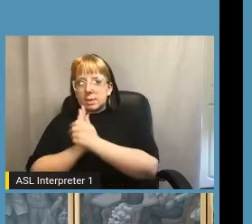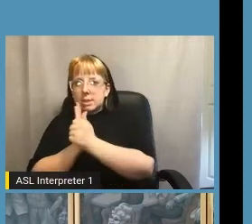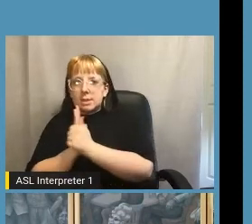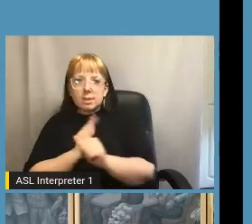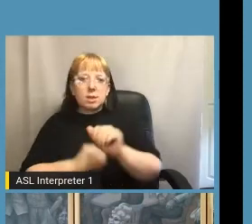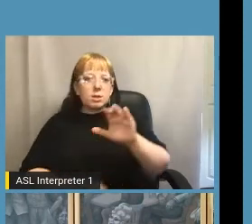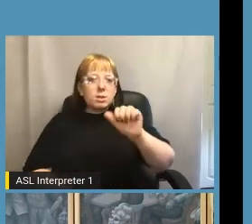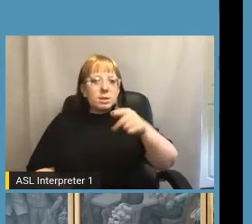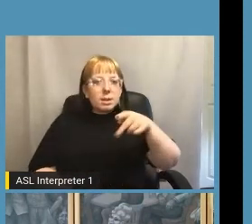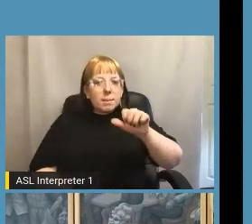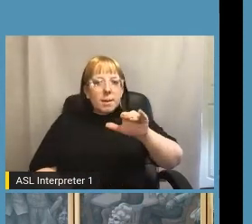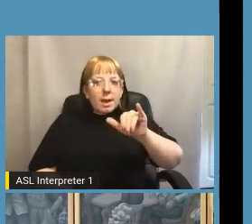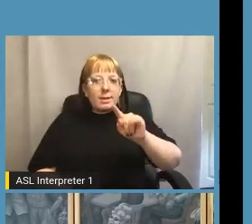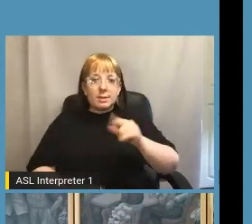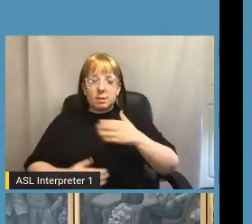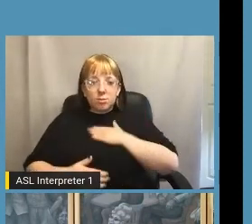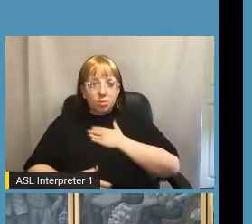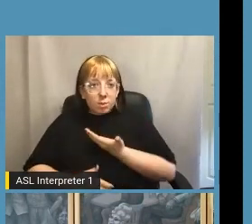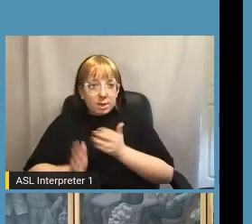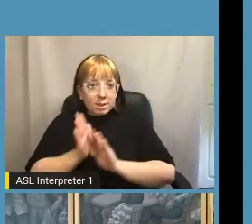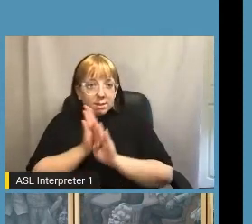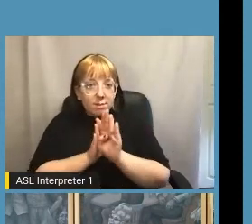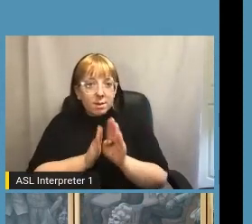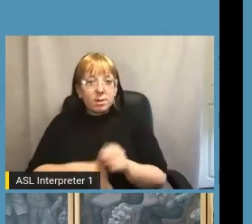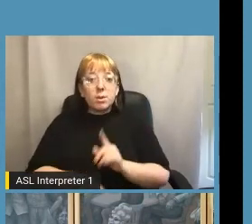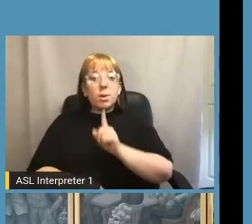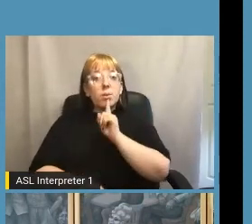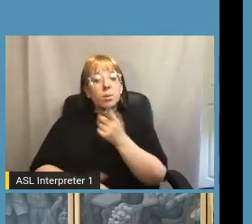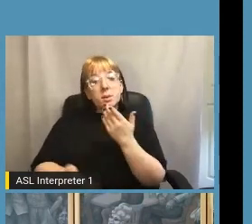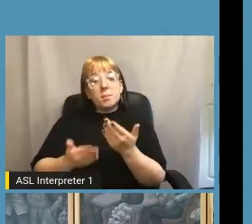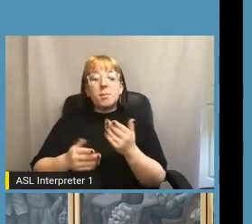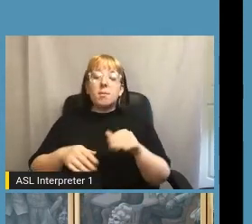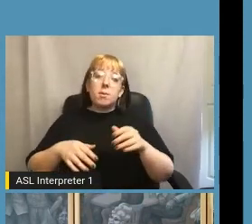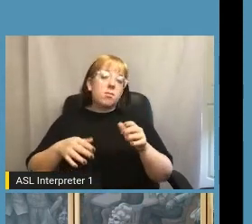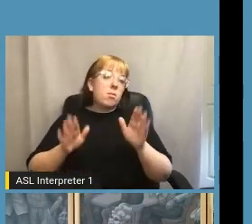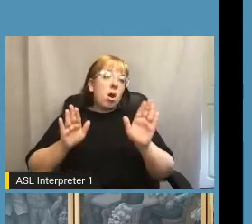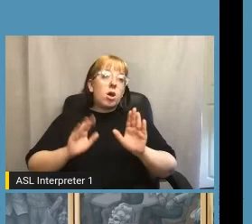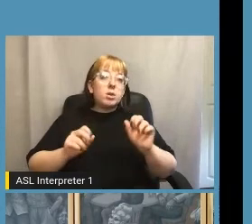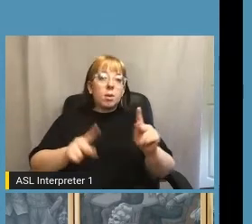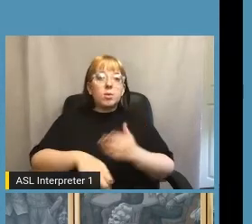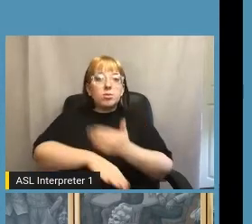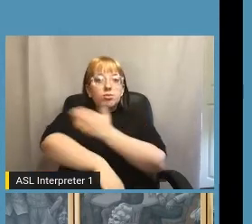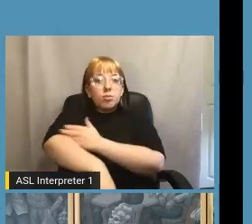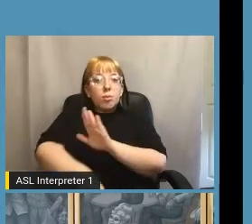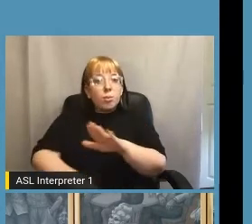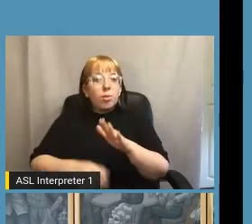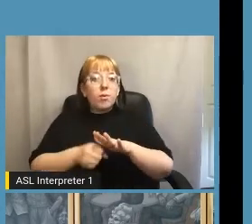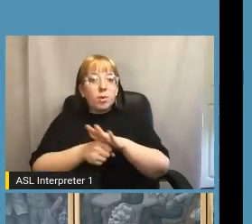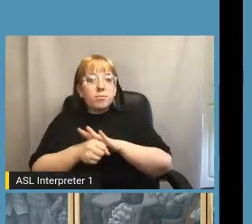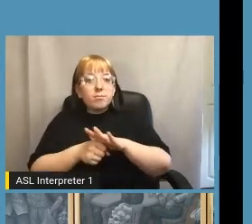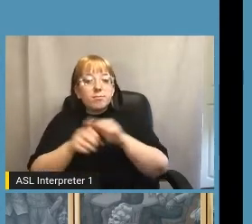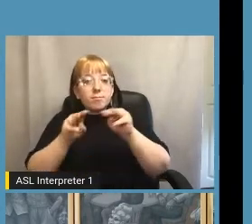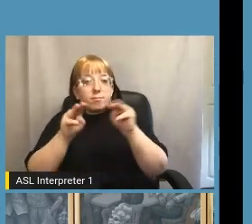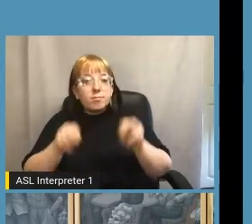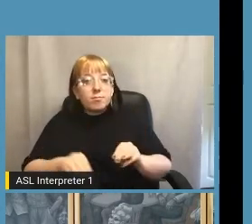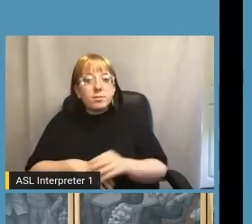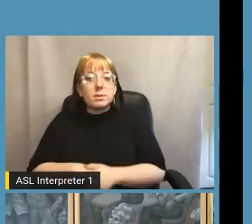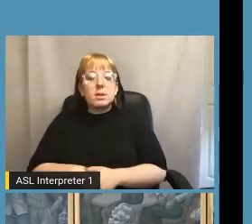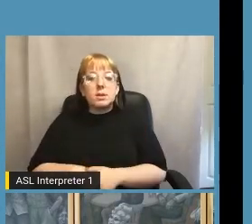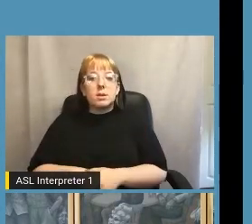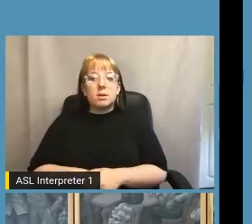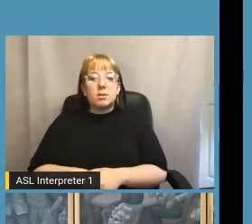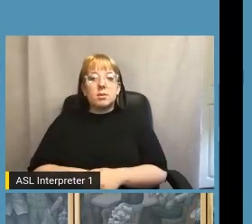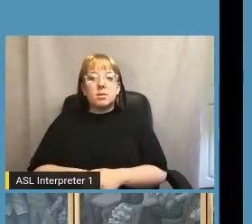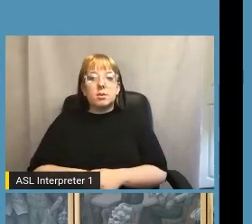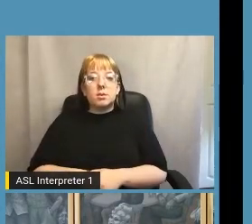able to develop? This may be a great growth area for someone. Learning more AV skills, especially in this moment where we are